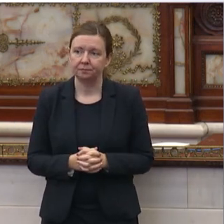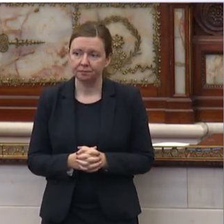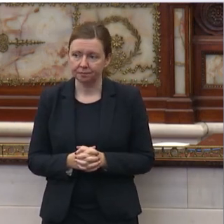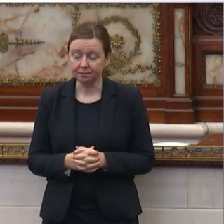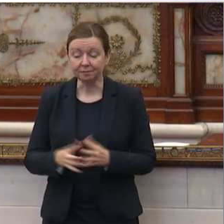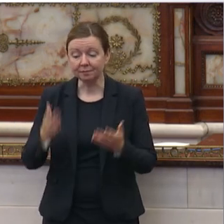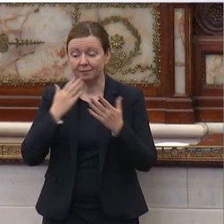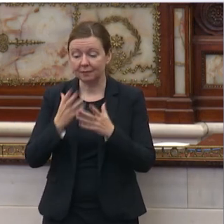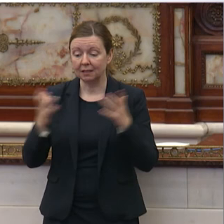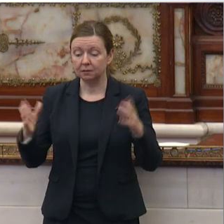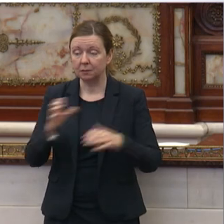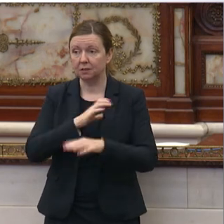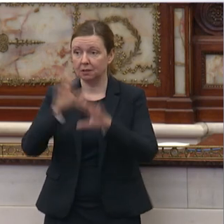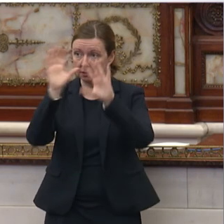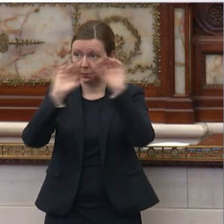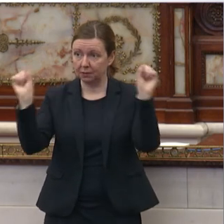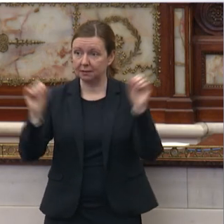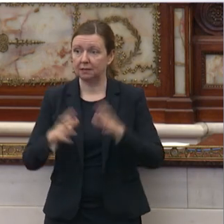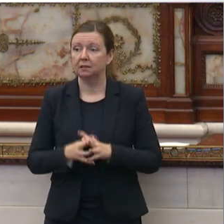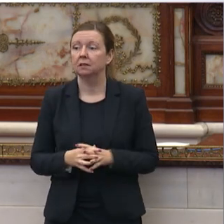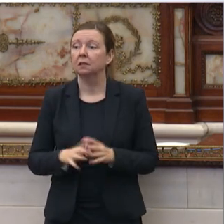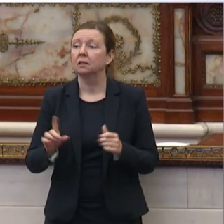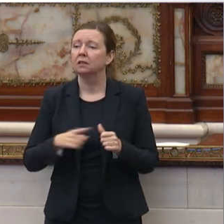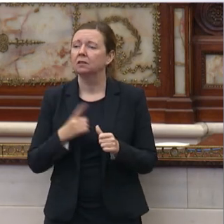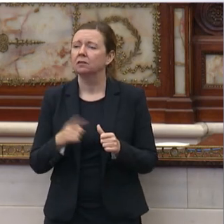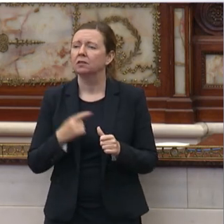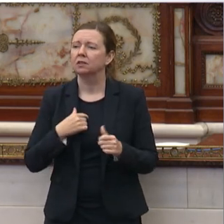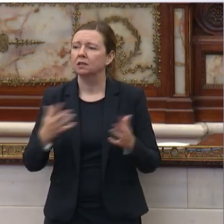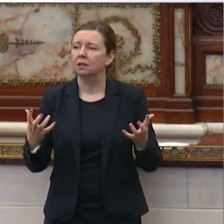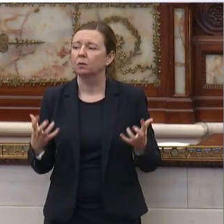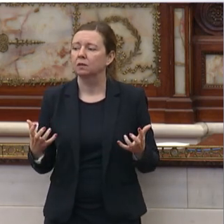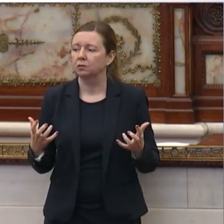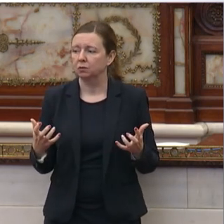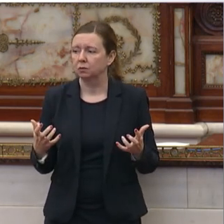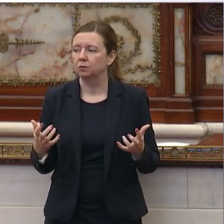Thank you very much, Council President. First, I'd like to